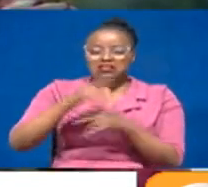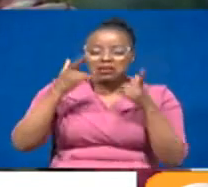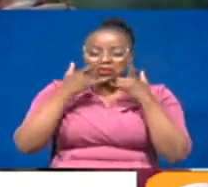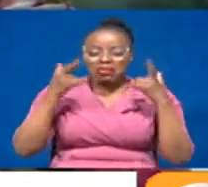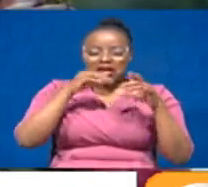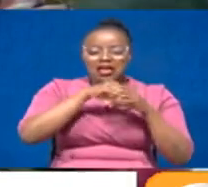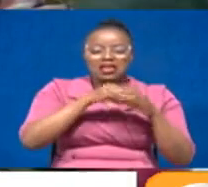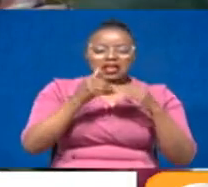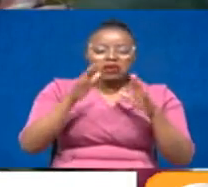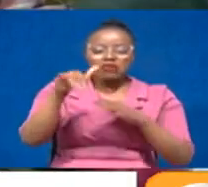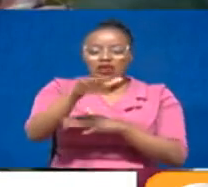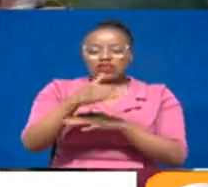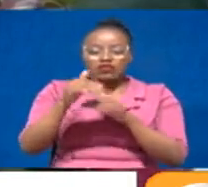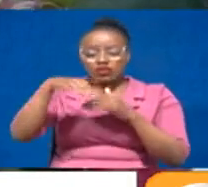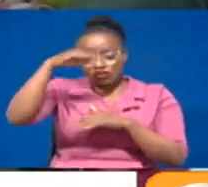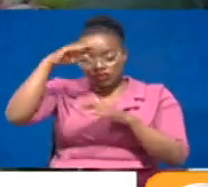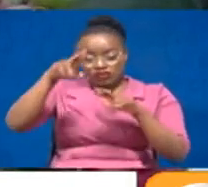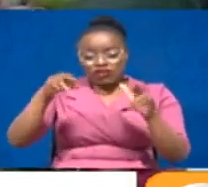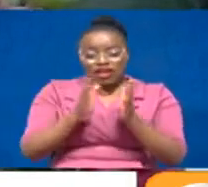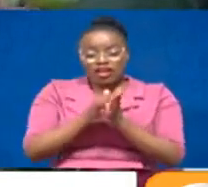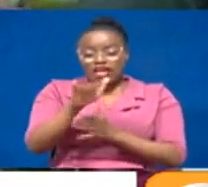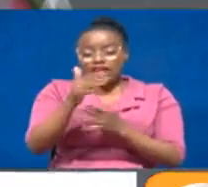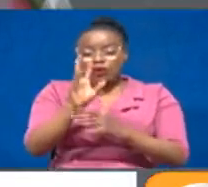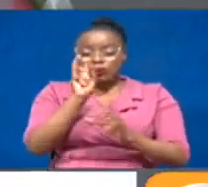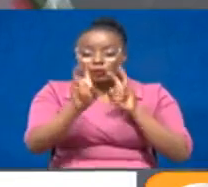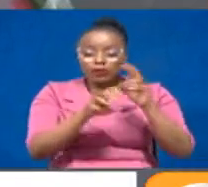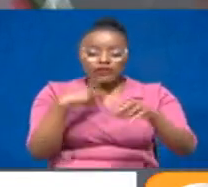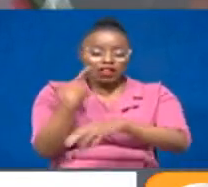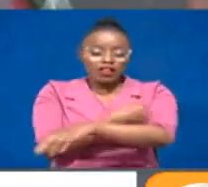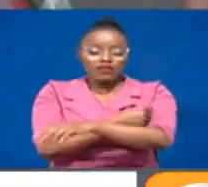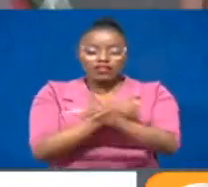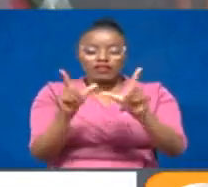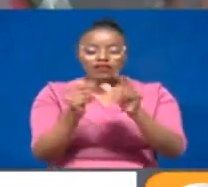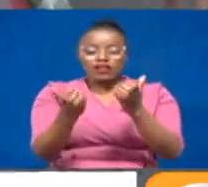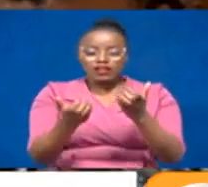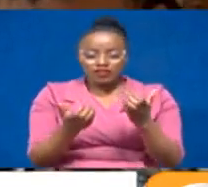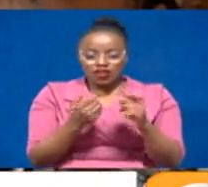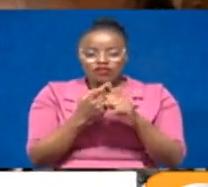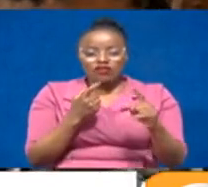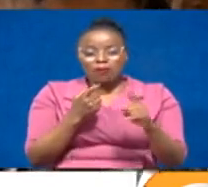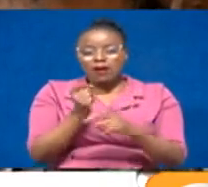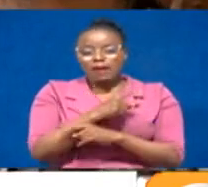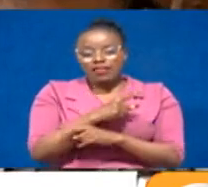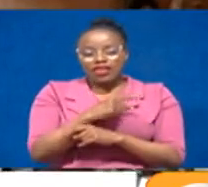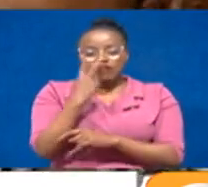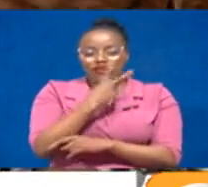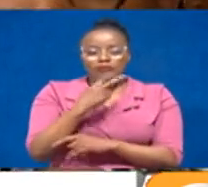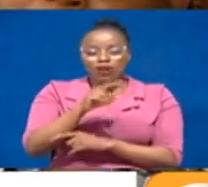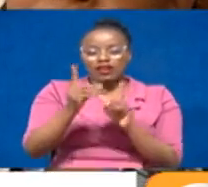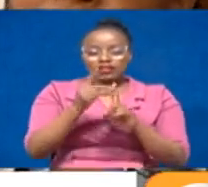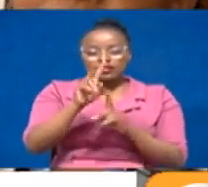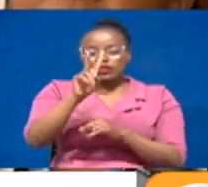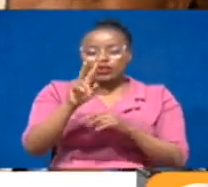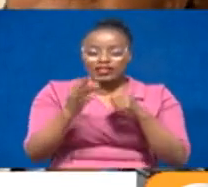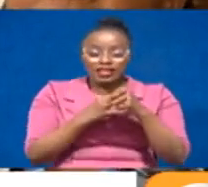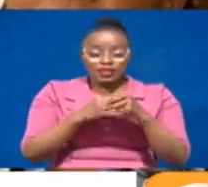in enclosed spaces like pubs and museums, where the vaccine pass is required from February 28th. We don't know what to expect next, what